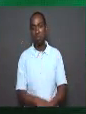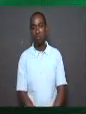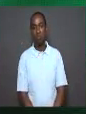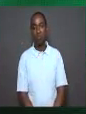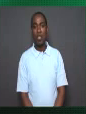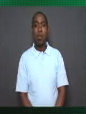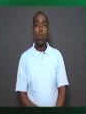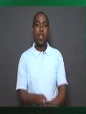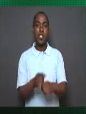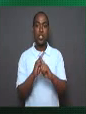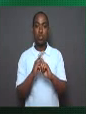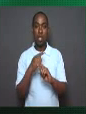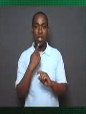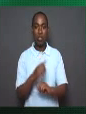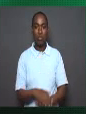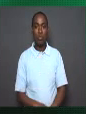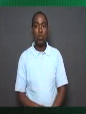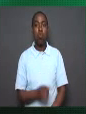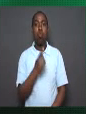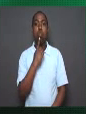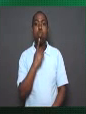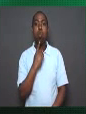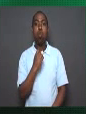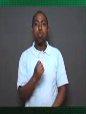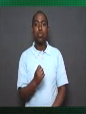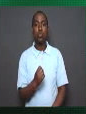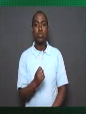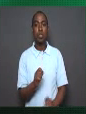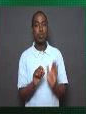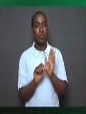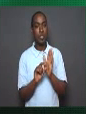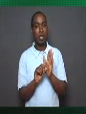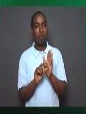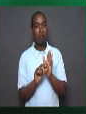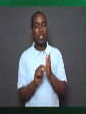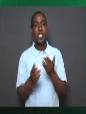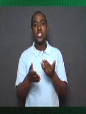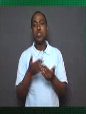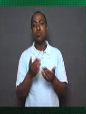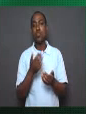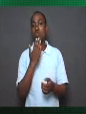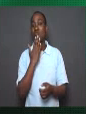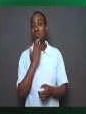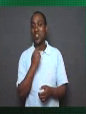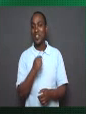you said that glucose is an example of a simple sugar,